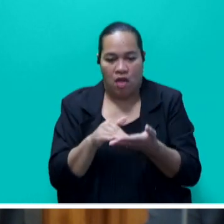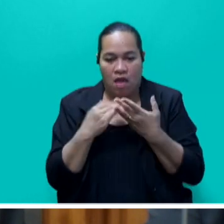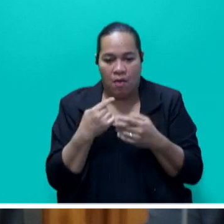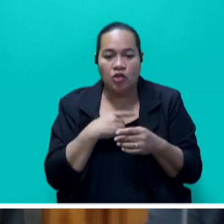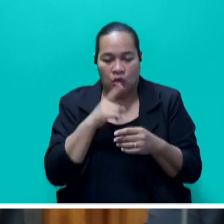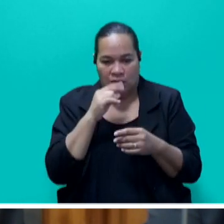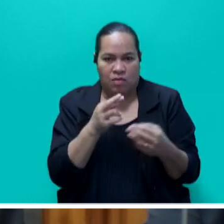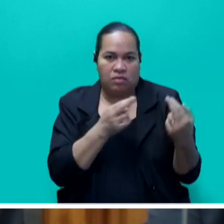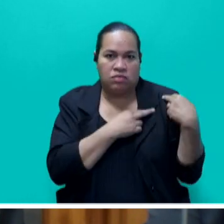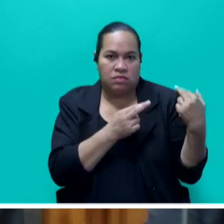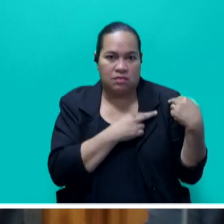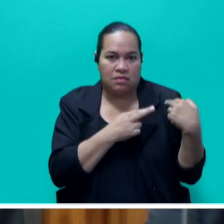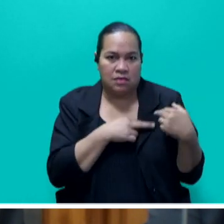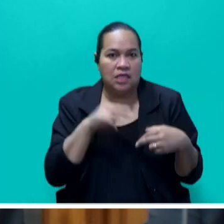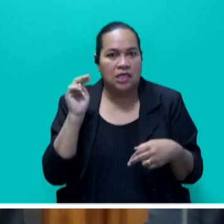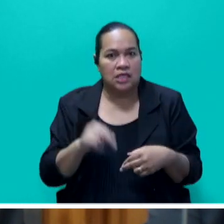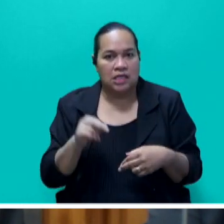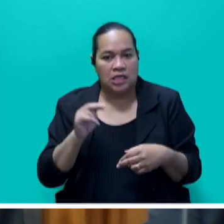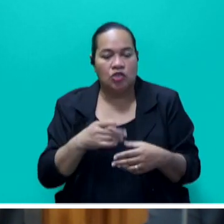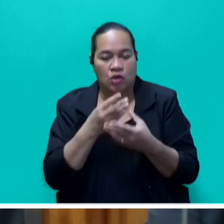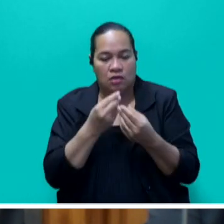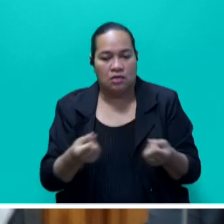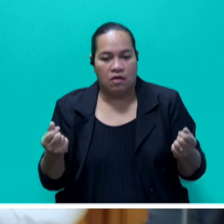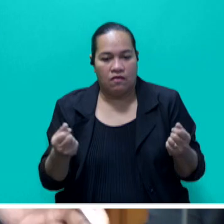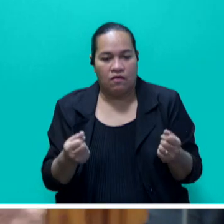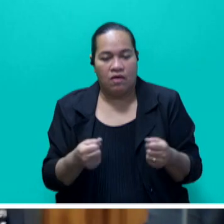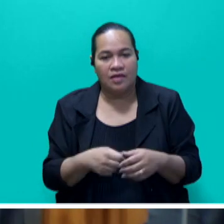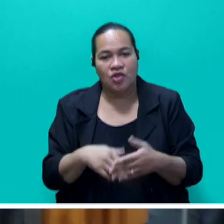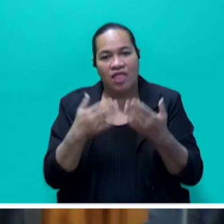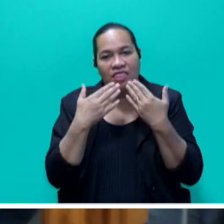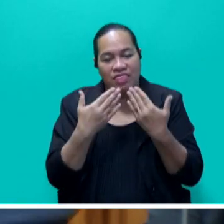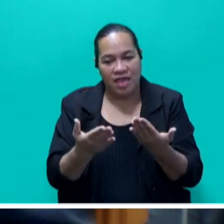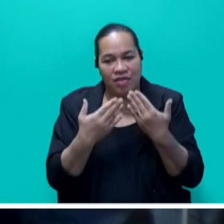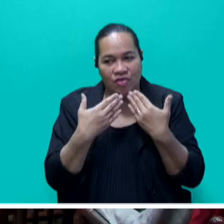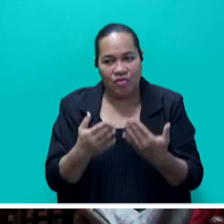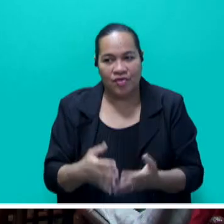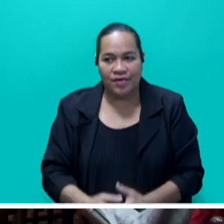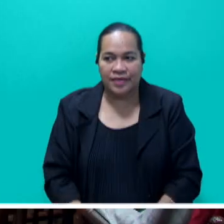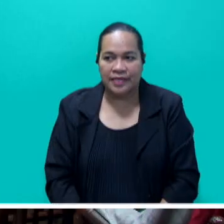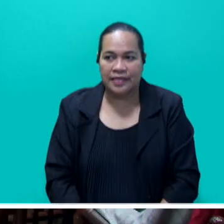work needed to address IUU. I thank you, Honorable Speaker, sir.